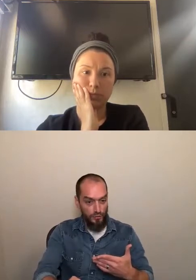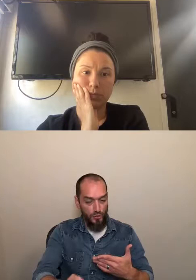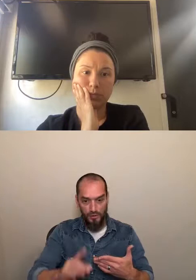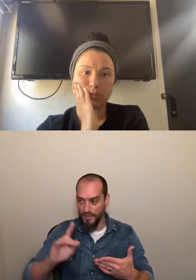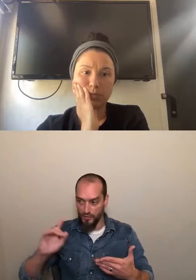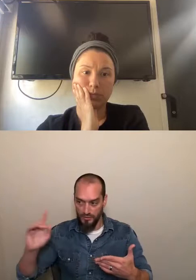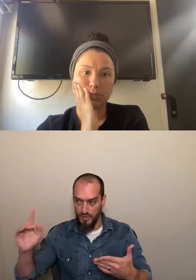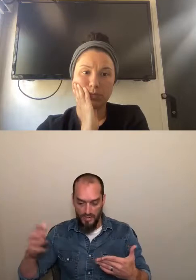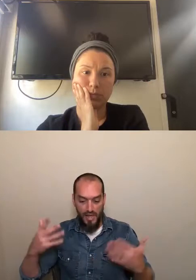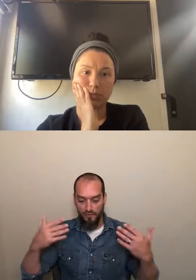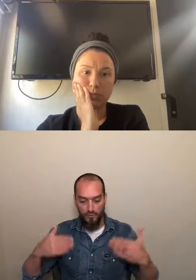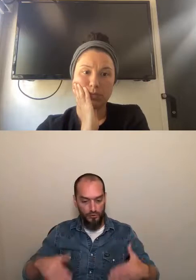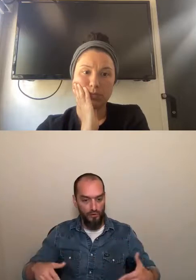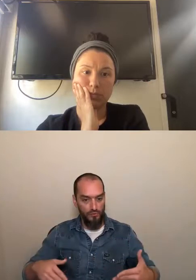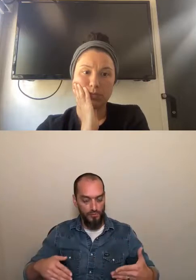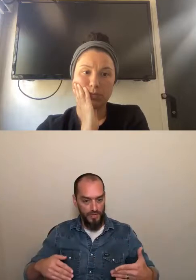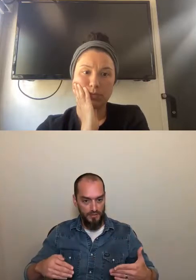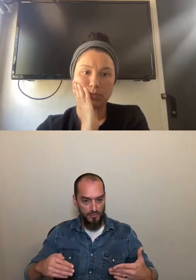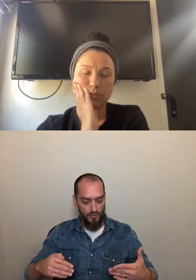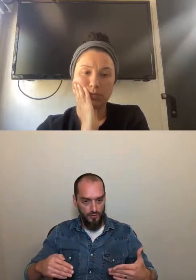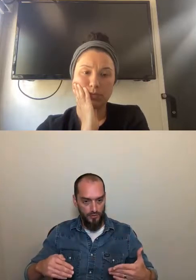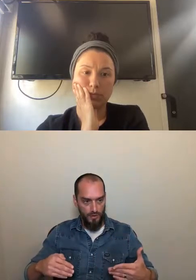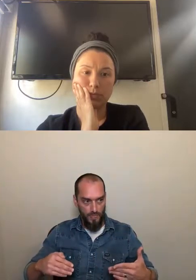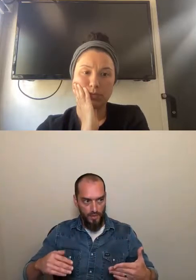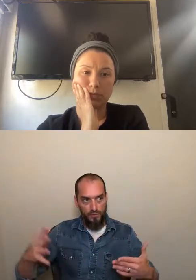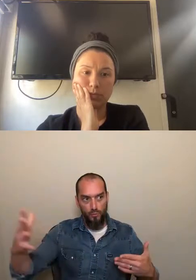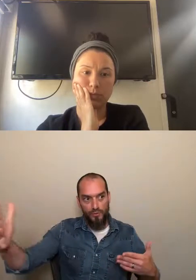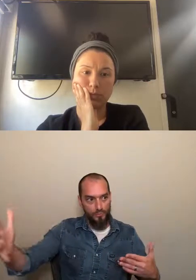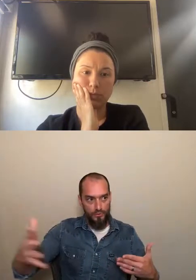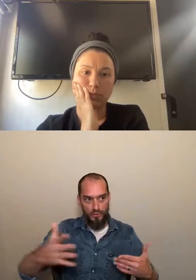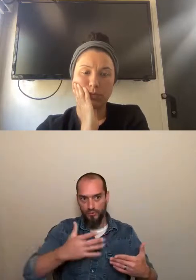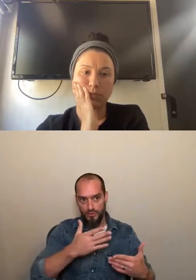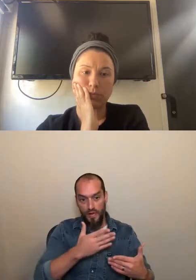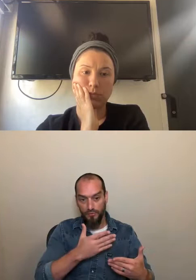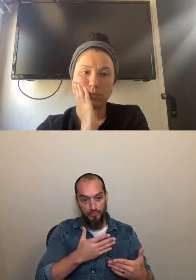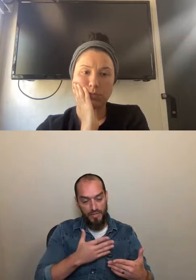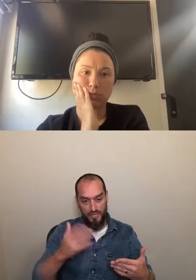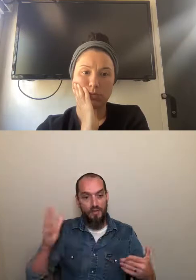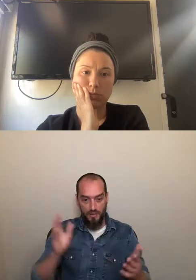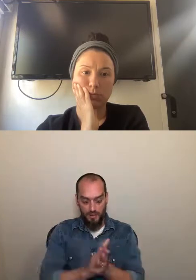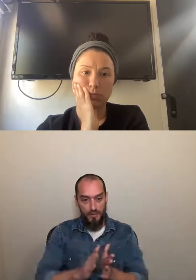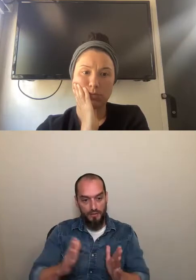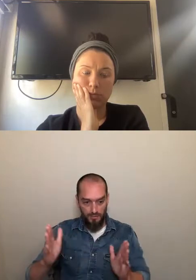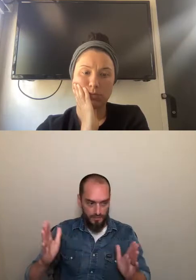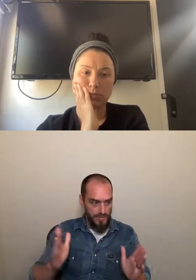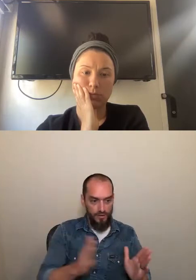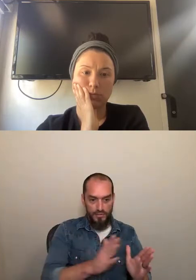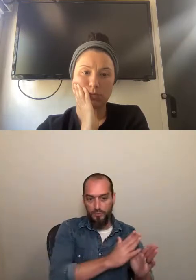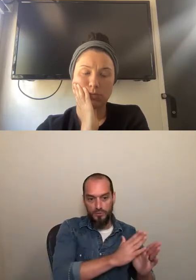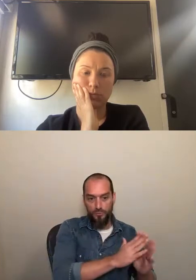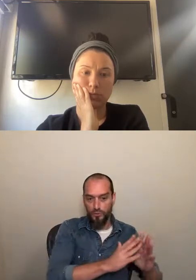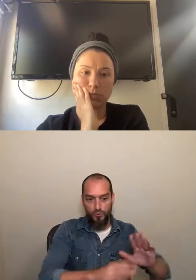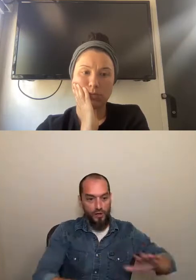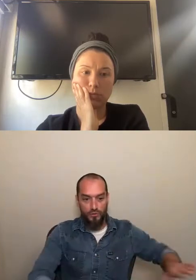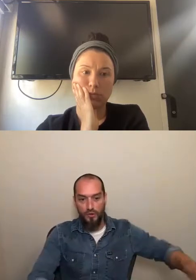outside control and I have mold all over myself, then the wind blows over the top of me, carries the